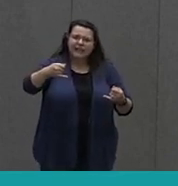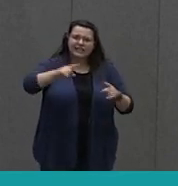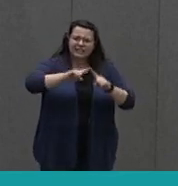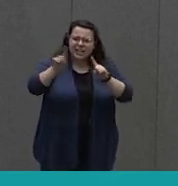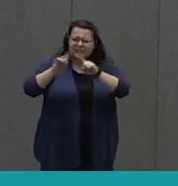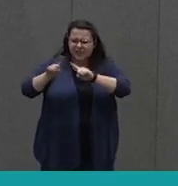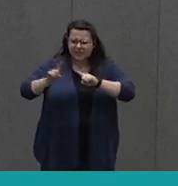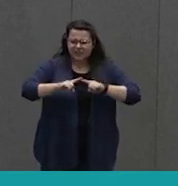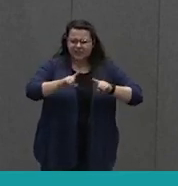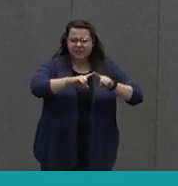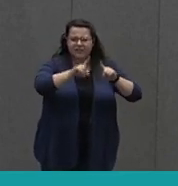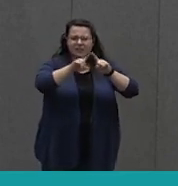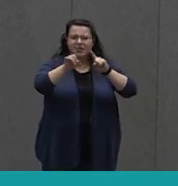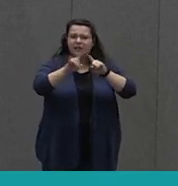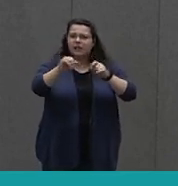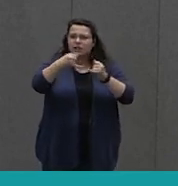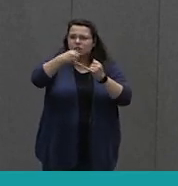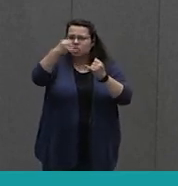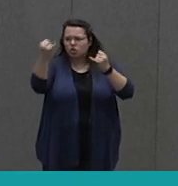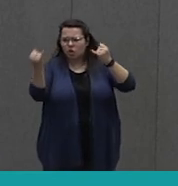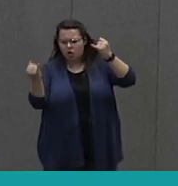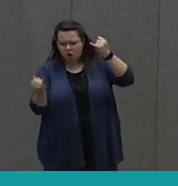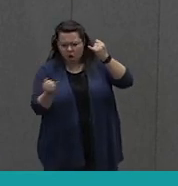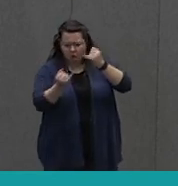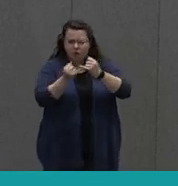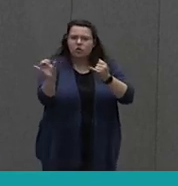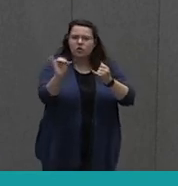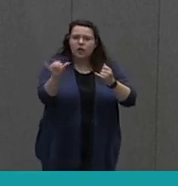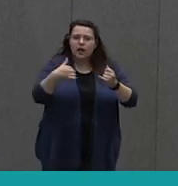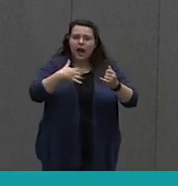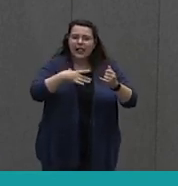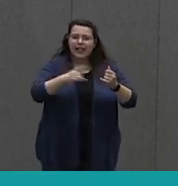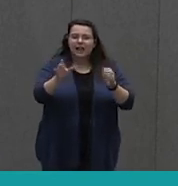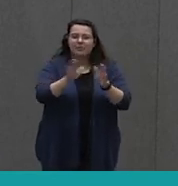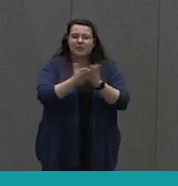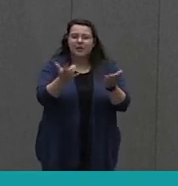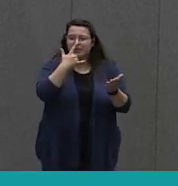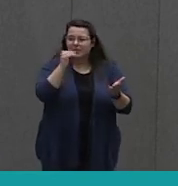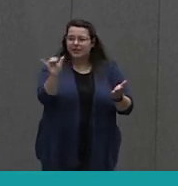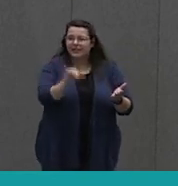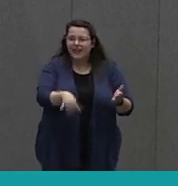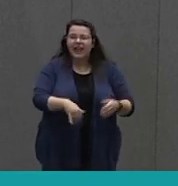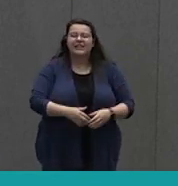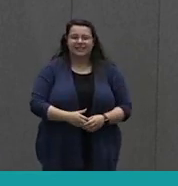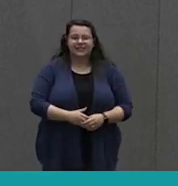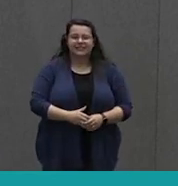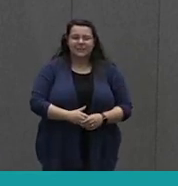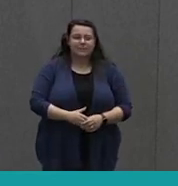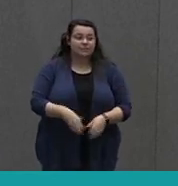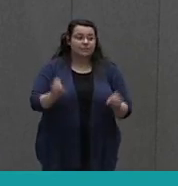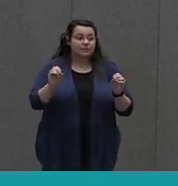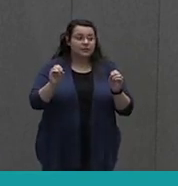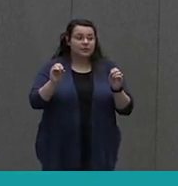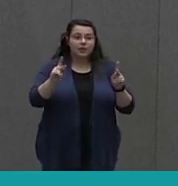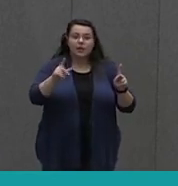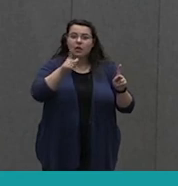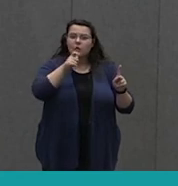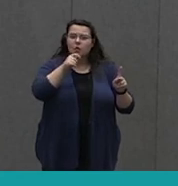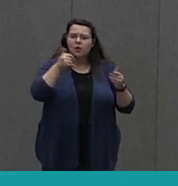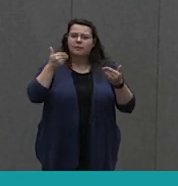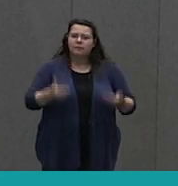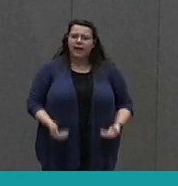Trophy. Let's get to the first page. Oh, even the front design is interesting. I see a pattern,